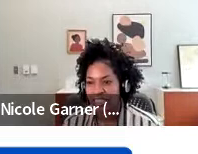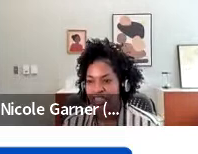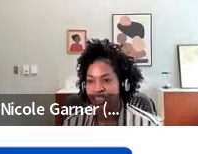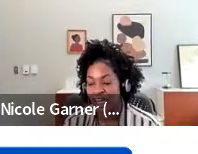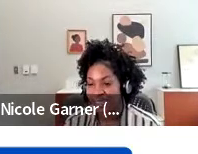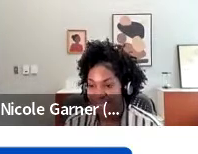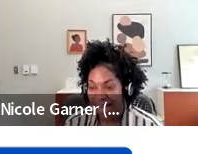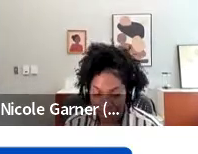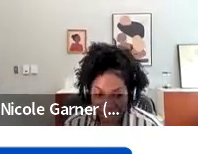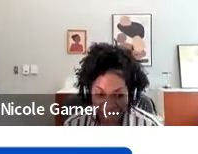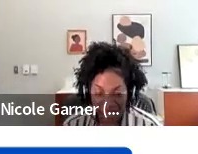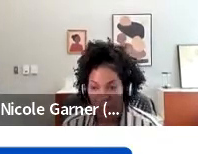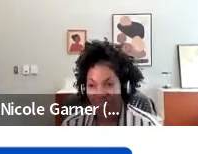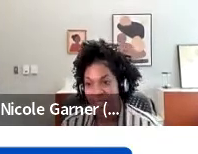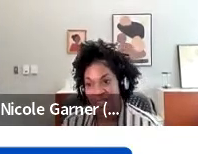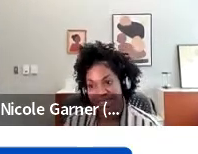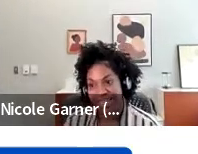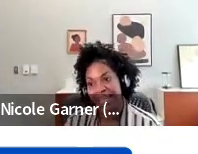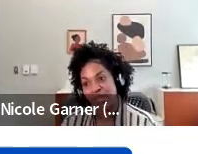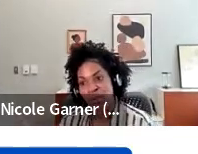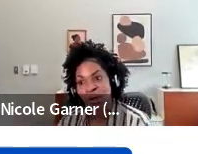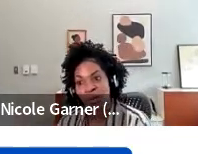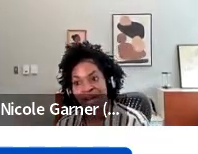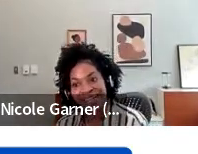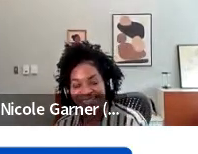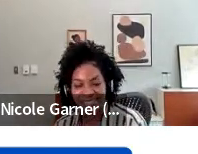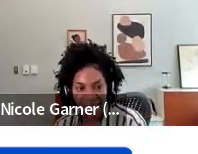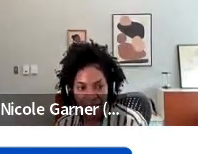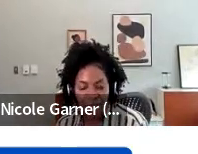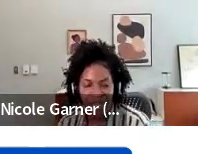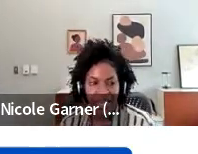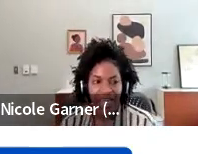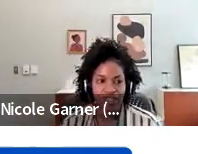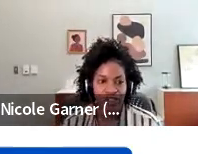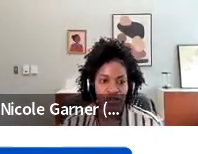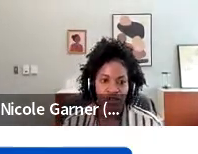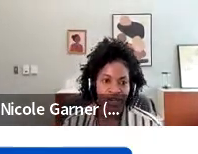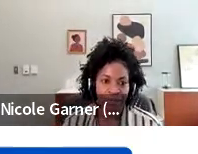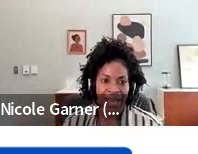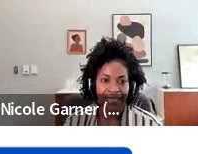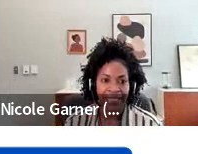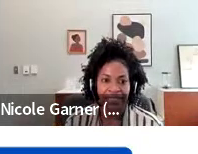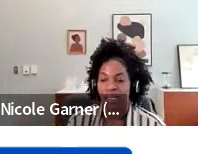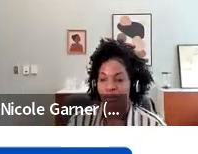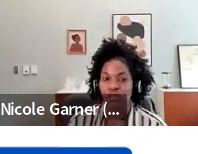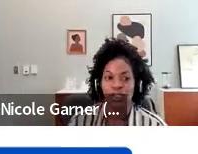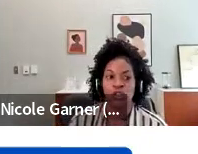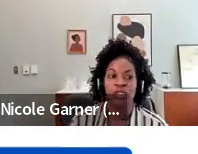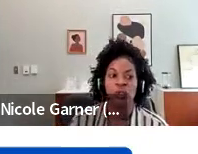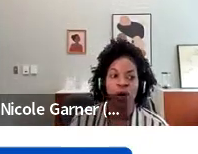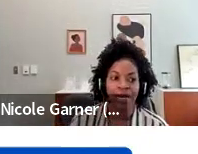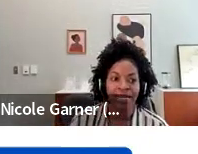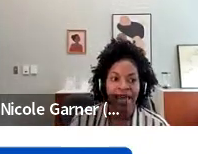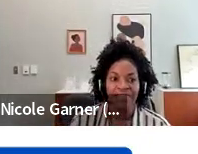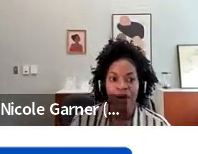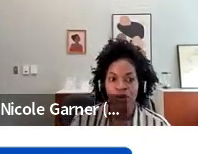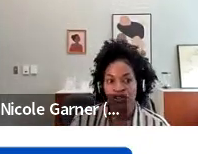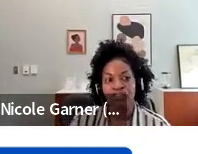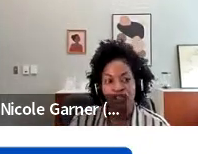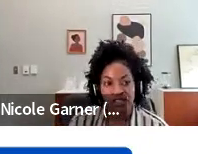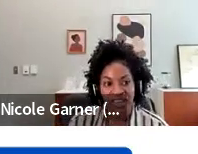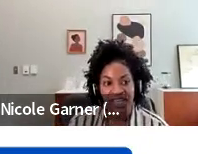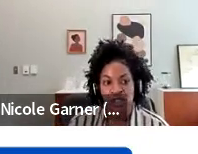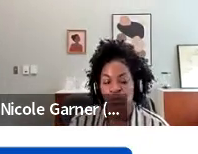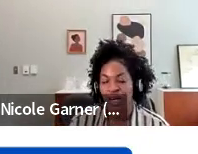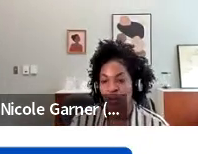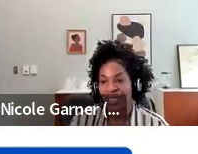to briefly share the timeline and what that looks like, and then where we're at today. And so starting back in the summer of 2021, that was